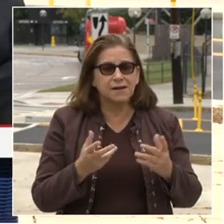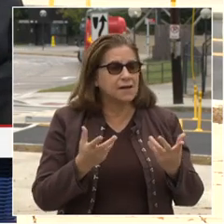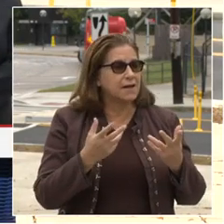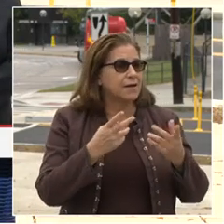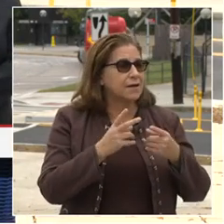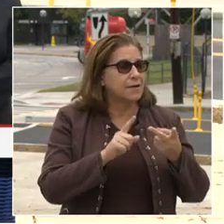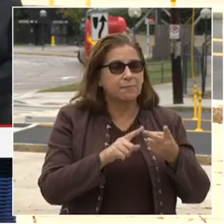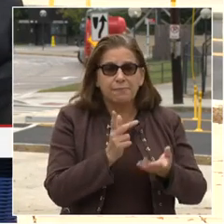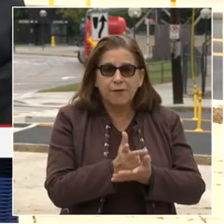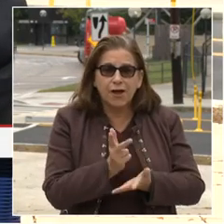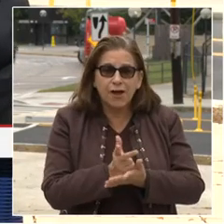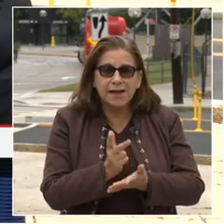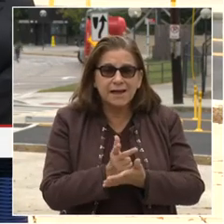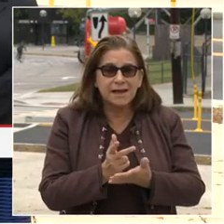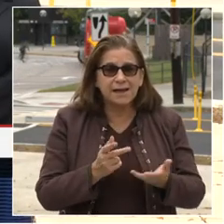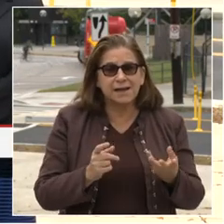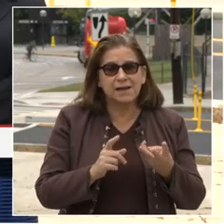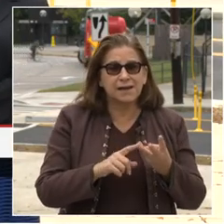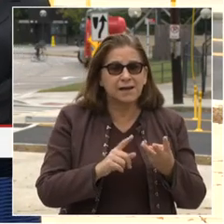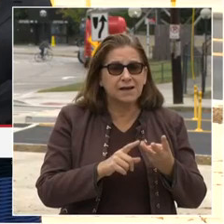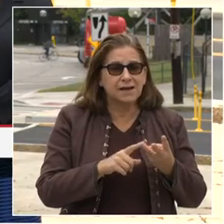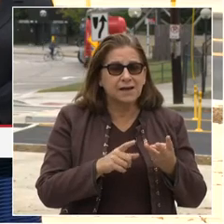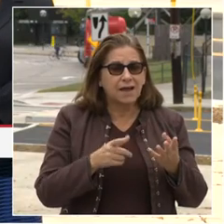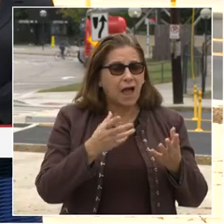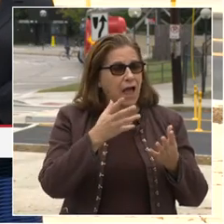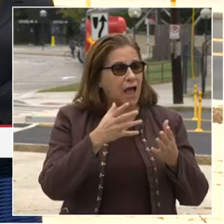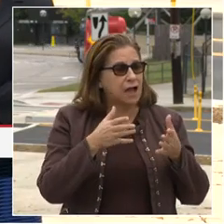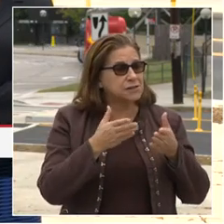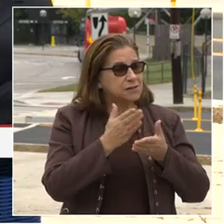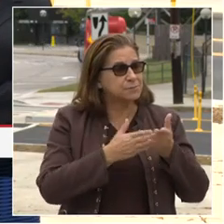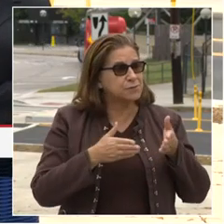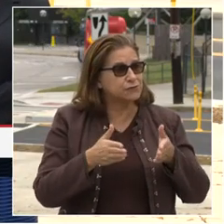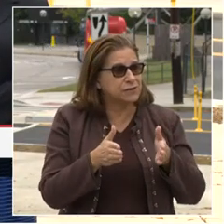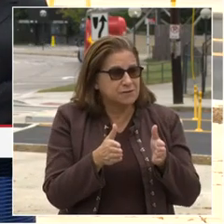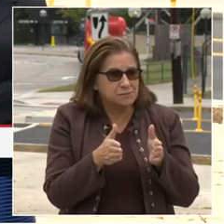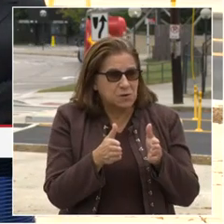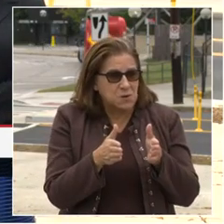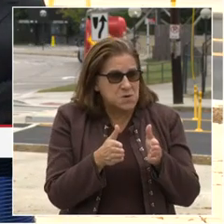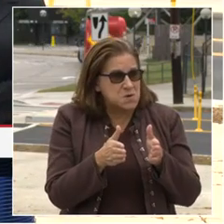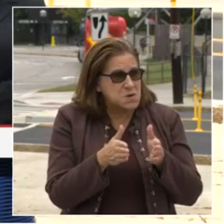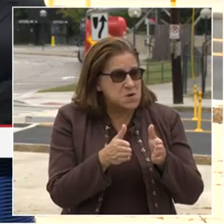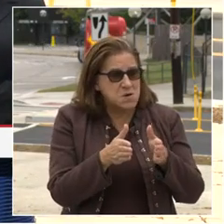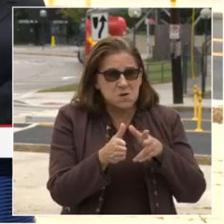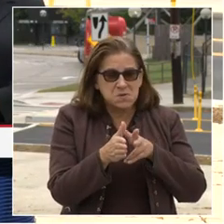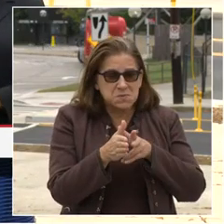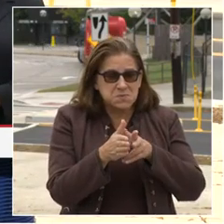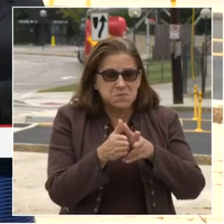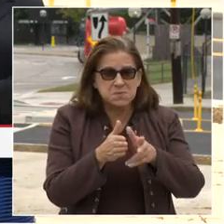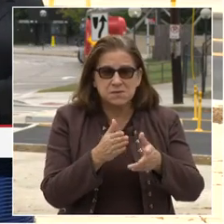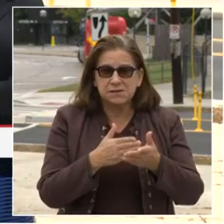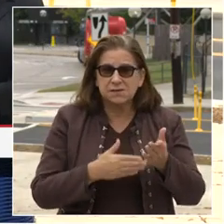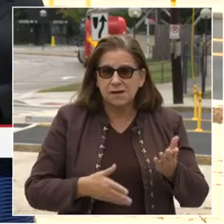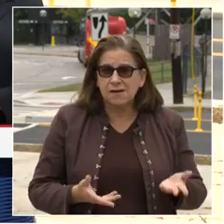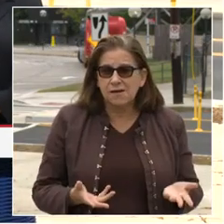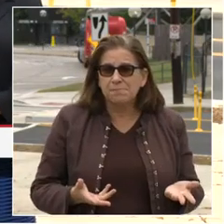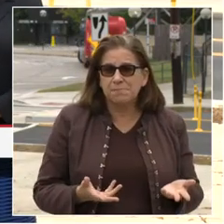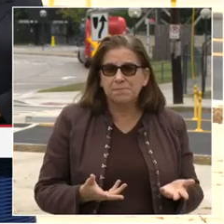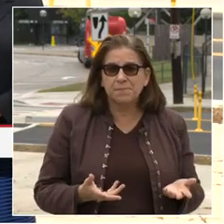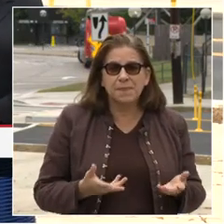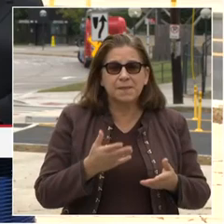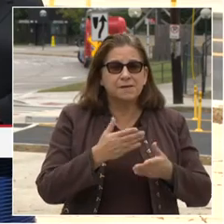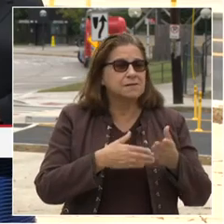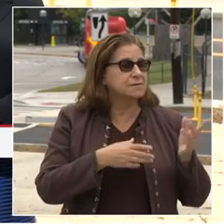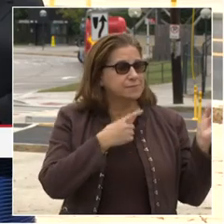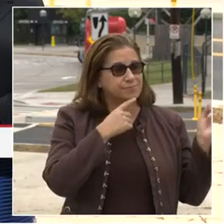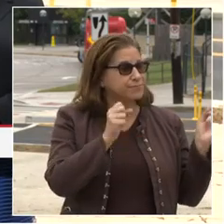town? Okay, so your first question is, how do we work on wider streets? The older streets.